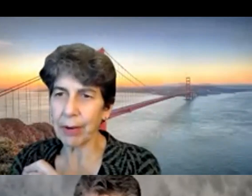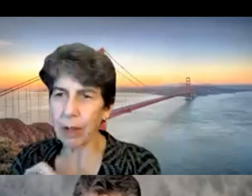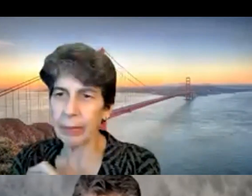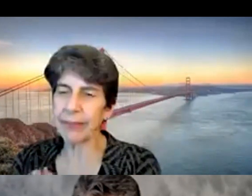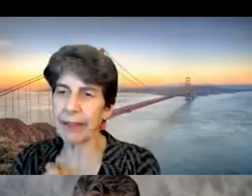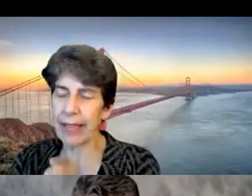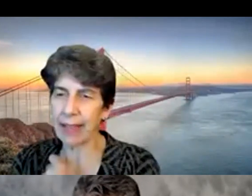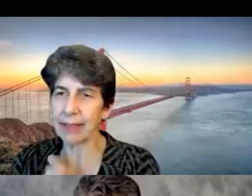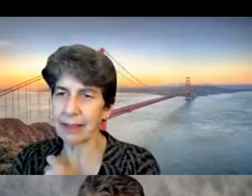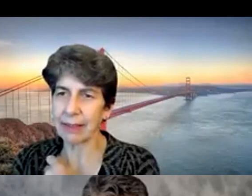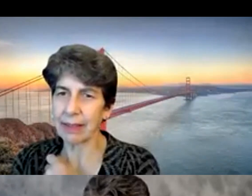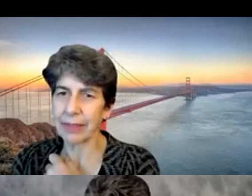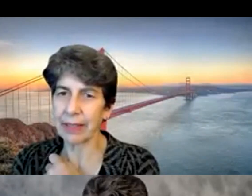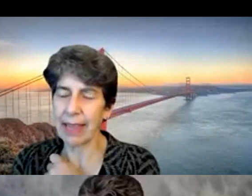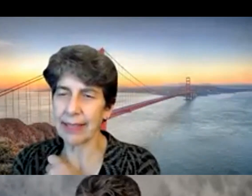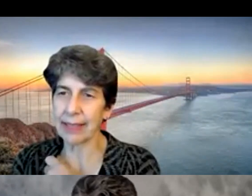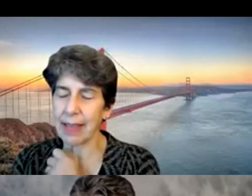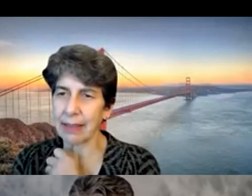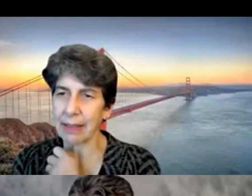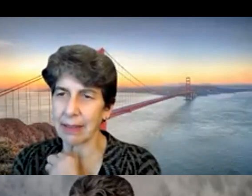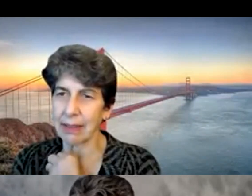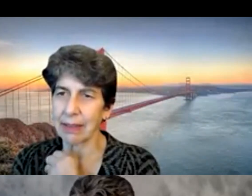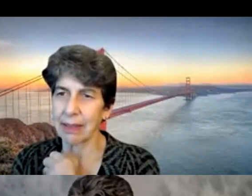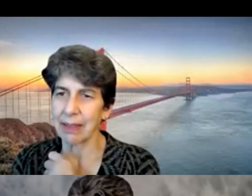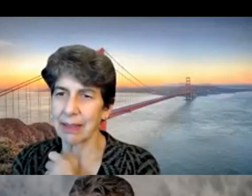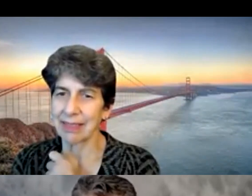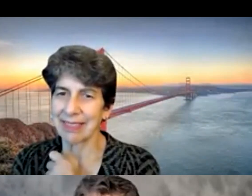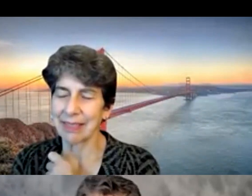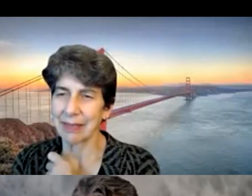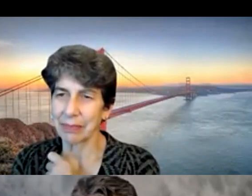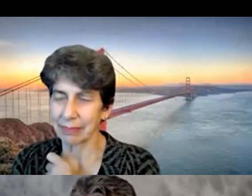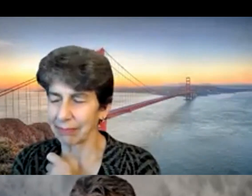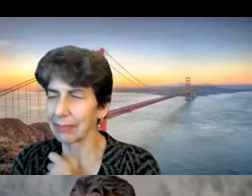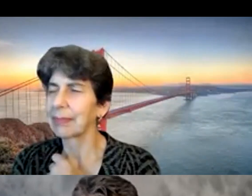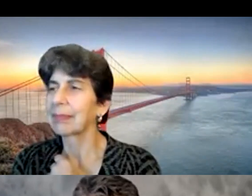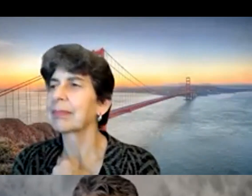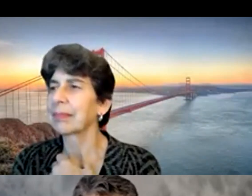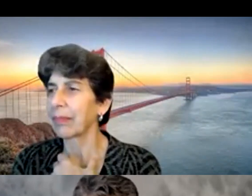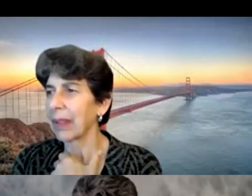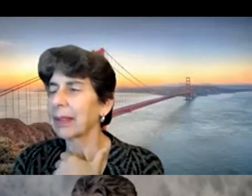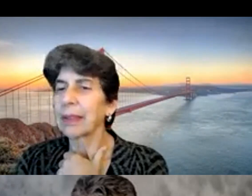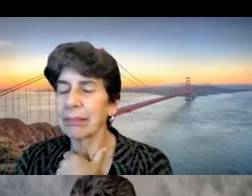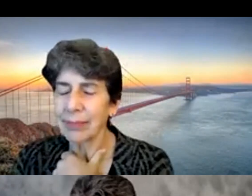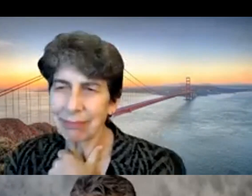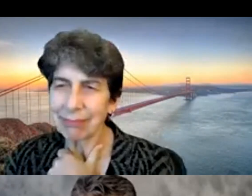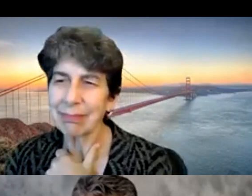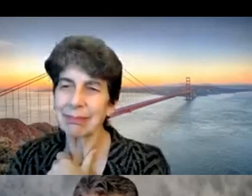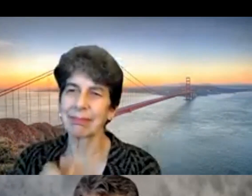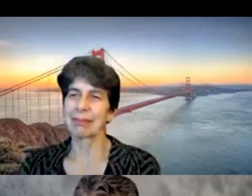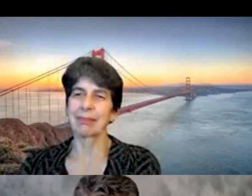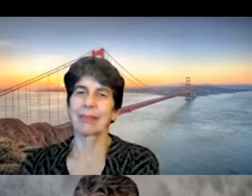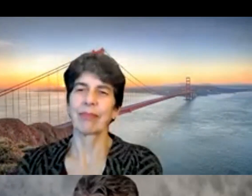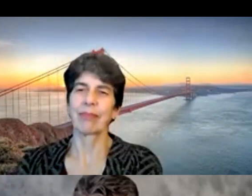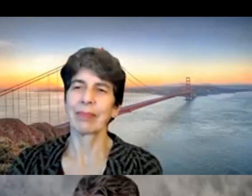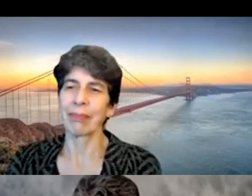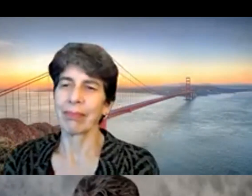We got all but the very end, the very last end. What are you doing to create a workforce of care providers